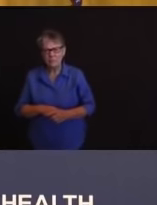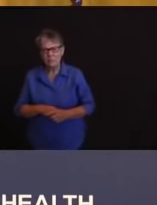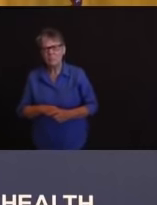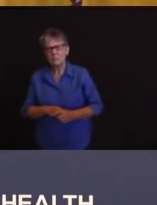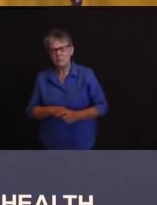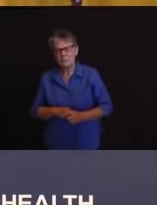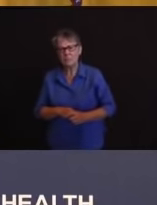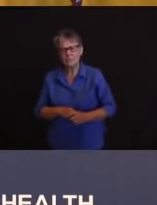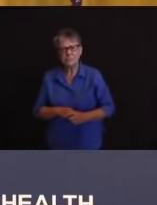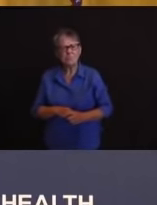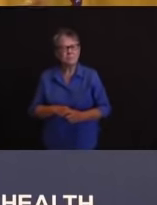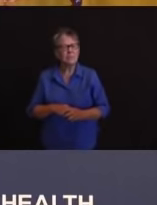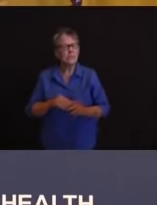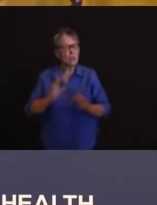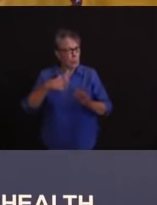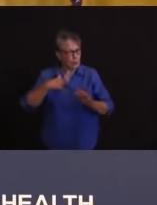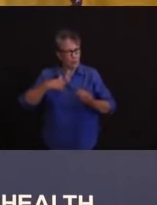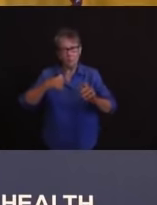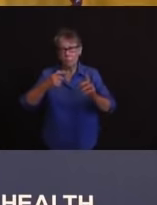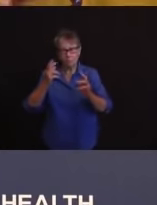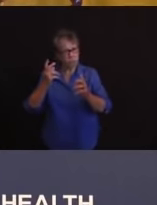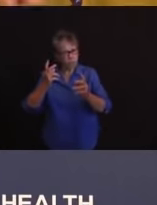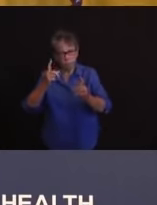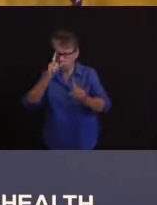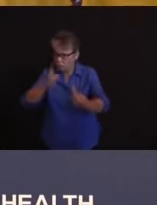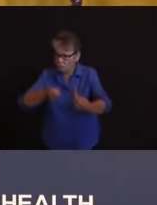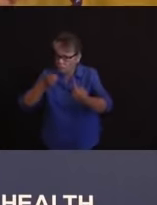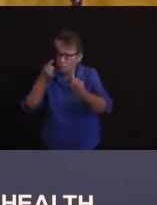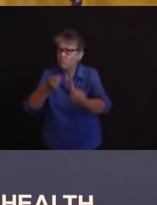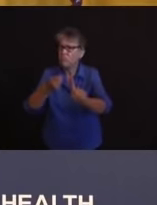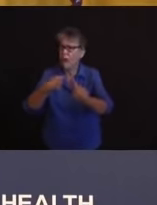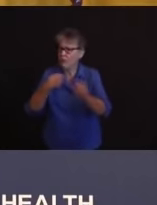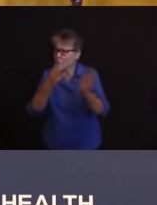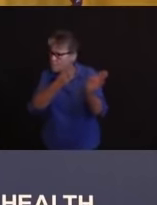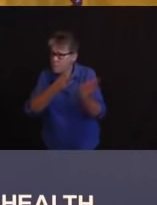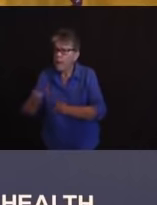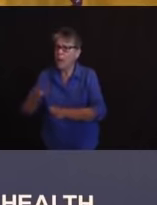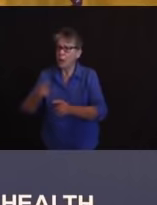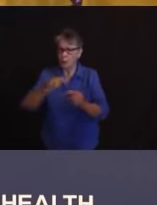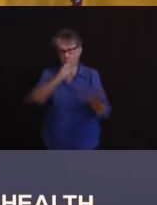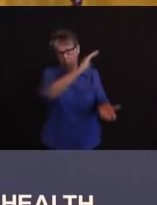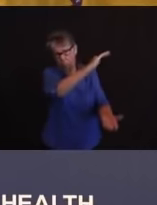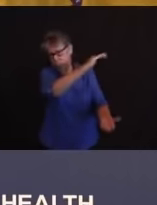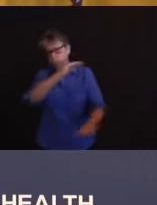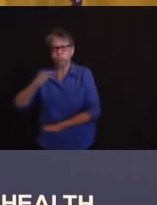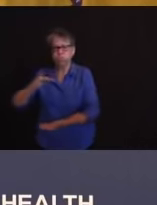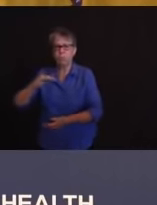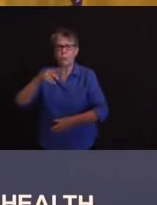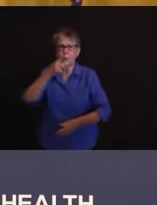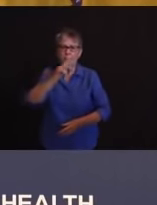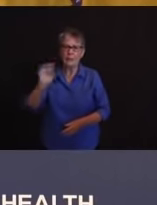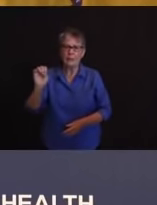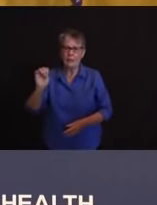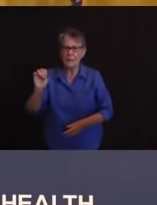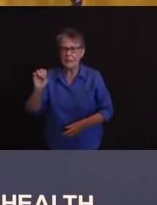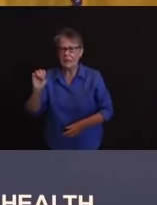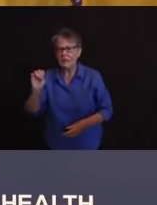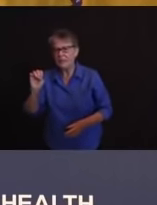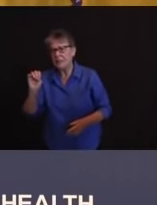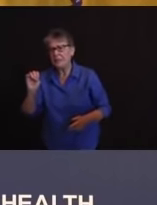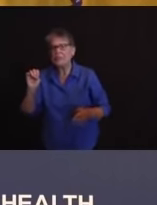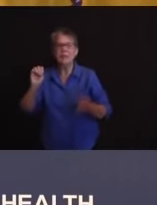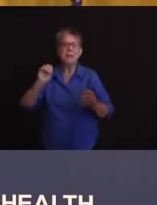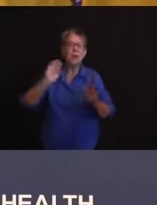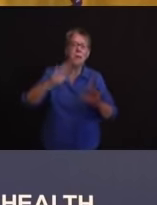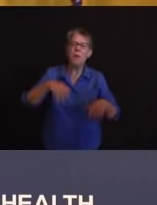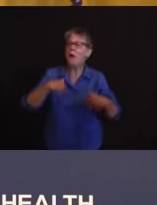point we can look at a stockpile and say we've got 30 days or 60 days or 90 days, whatever it may be. But we're not there yet. Well, on